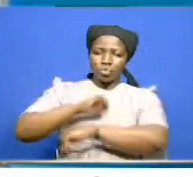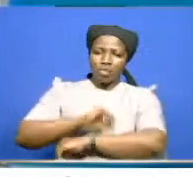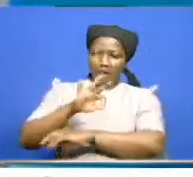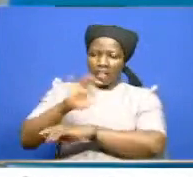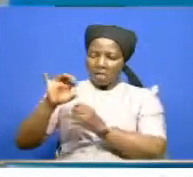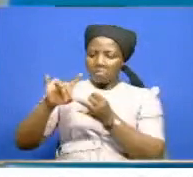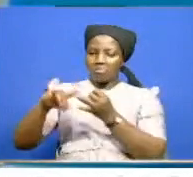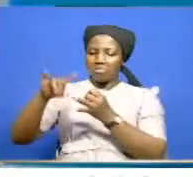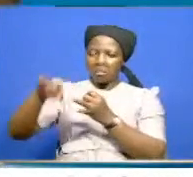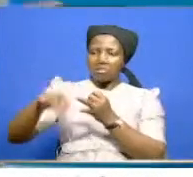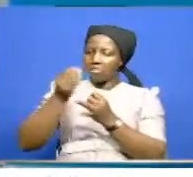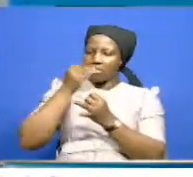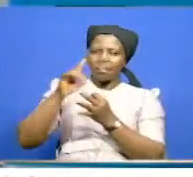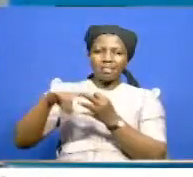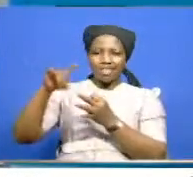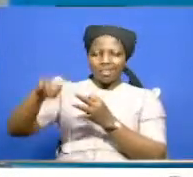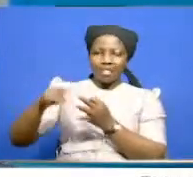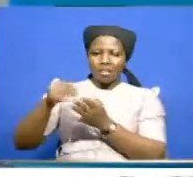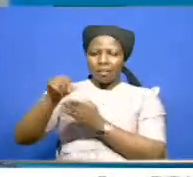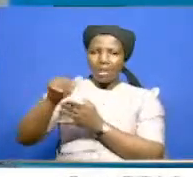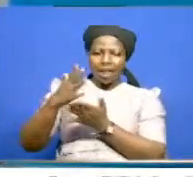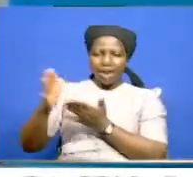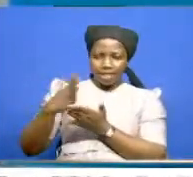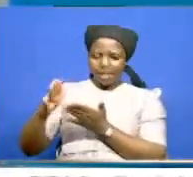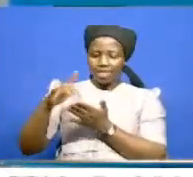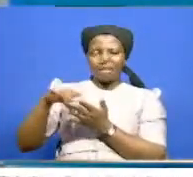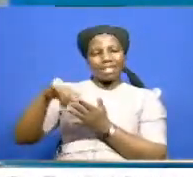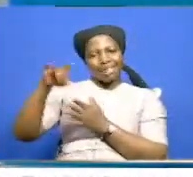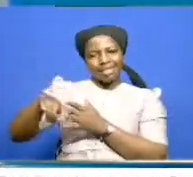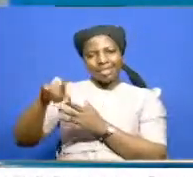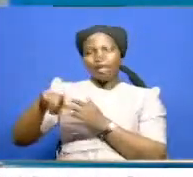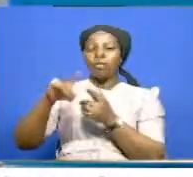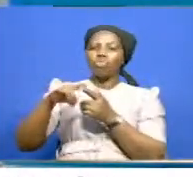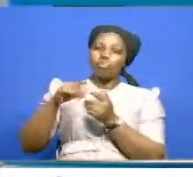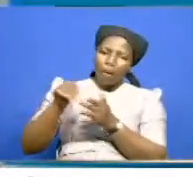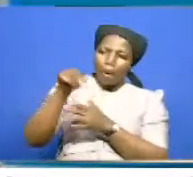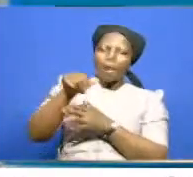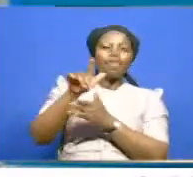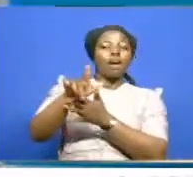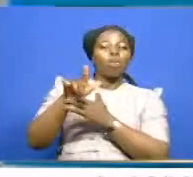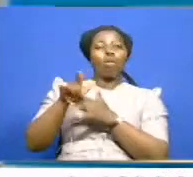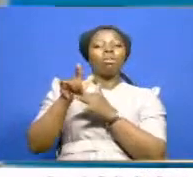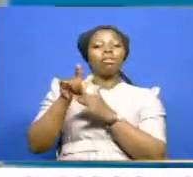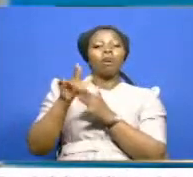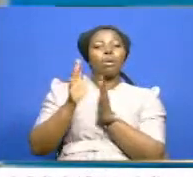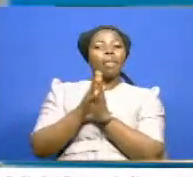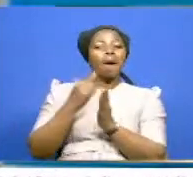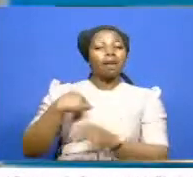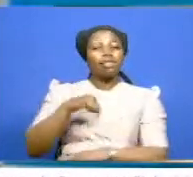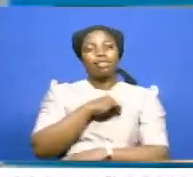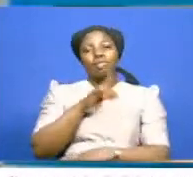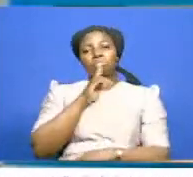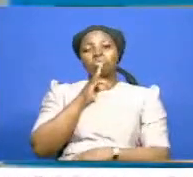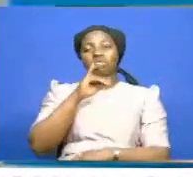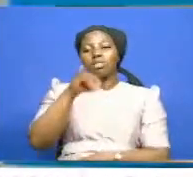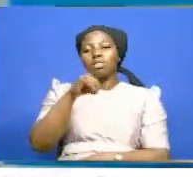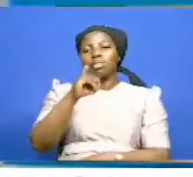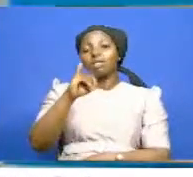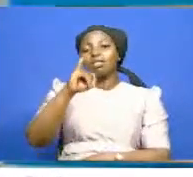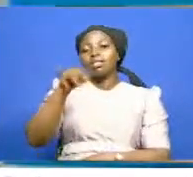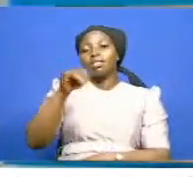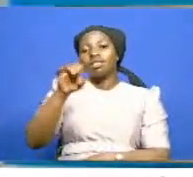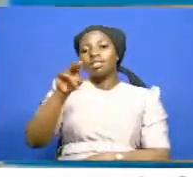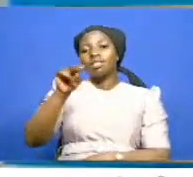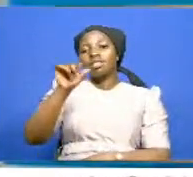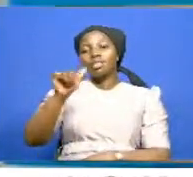they need to feed, they need to pay rent, and they need to service the facilities with us. So at Jijenge, we've really tried to